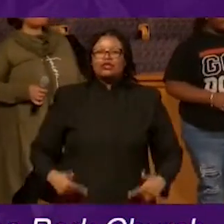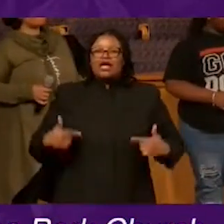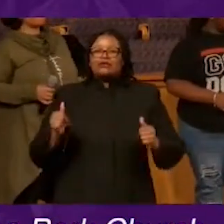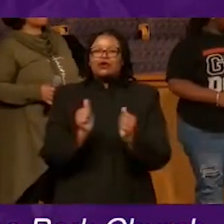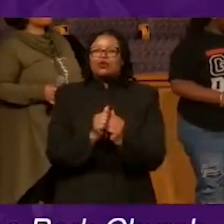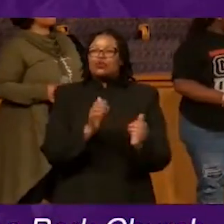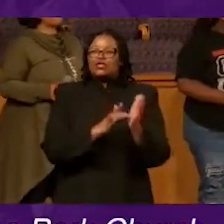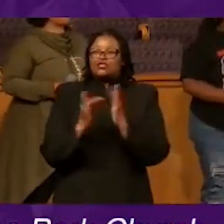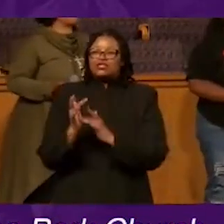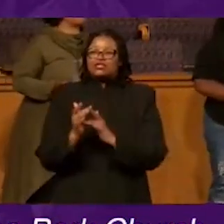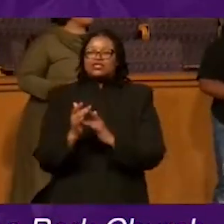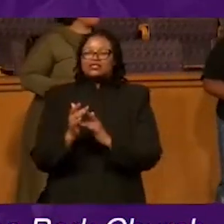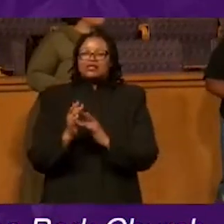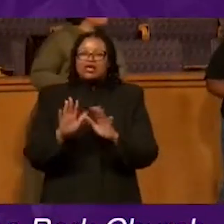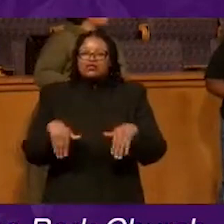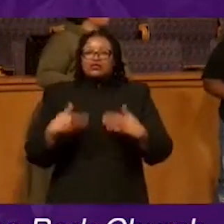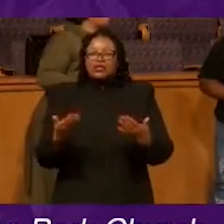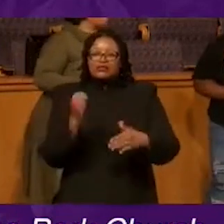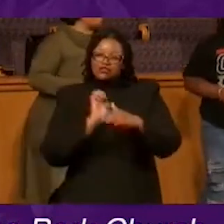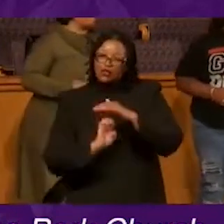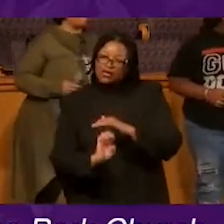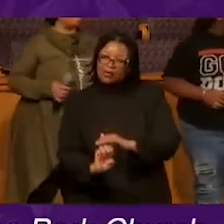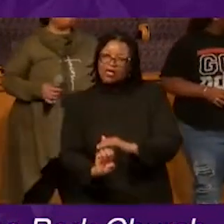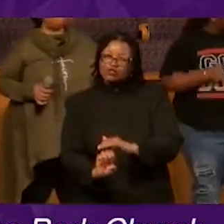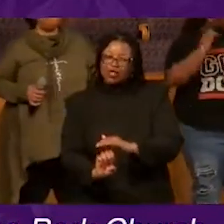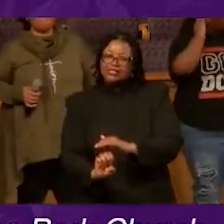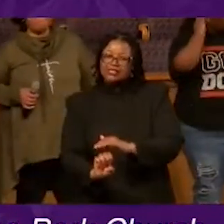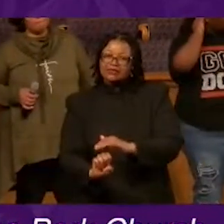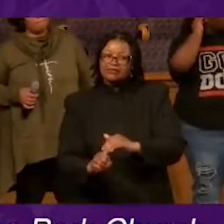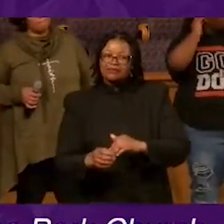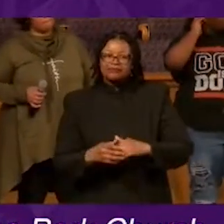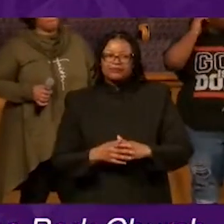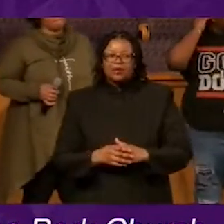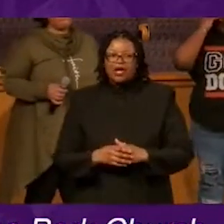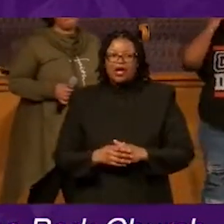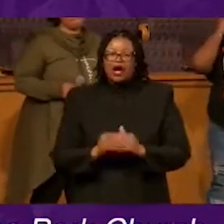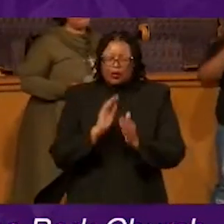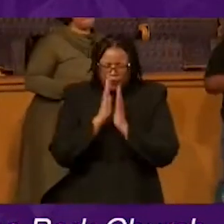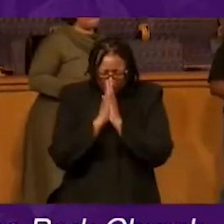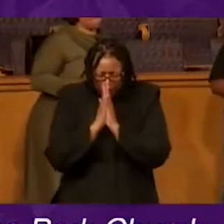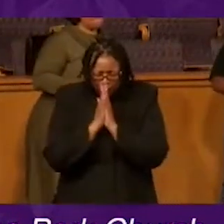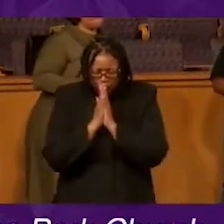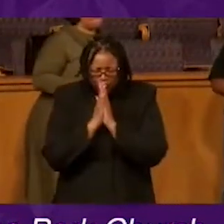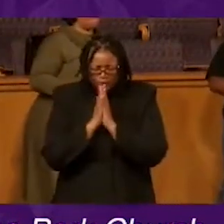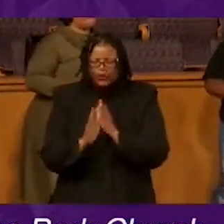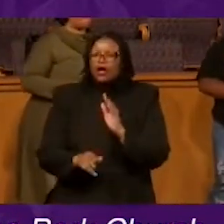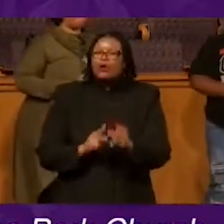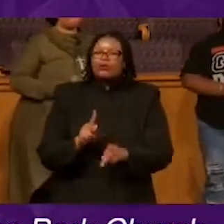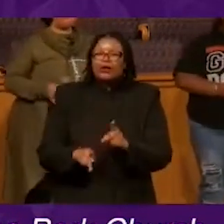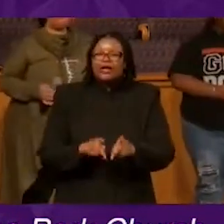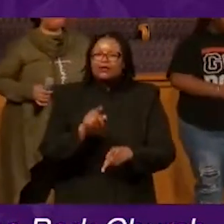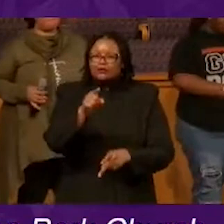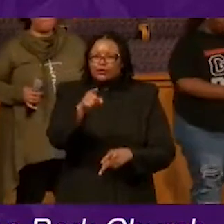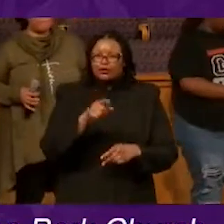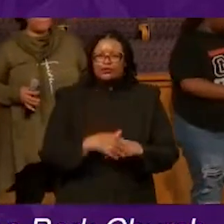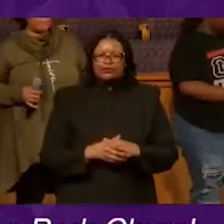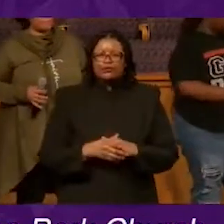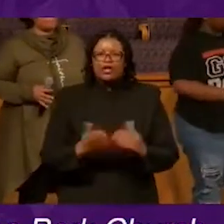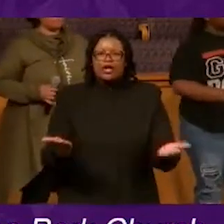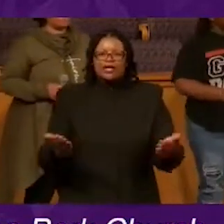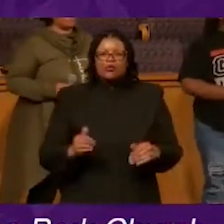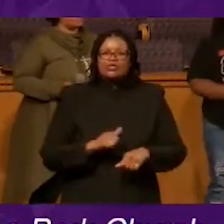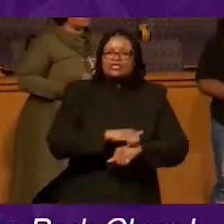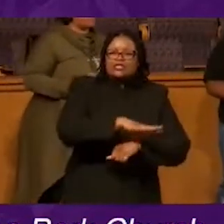will you give us your email address and your name? There are people who've been praying for you, awaiting for you to make this decision, and they want to send